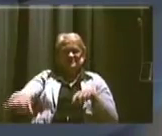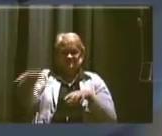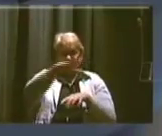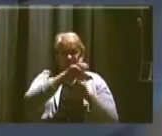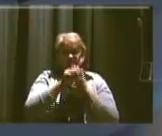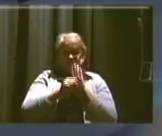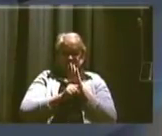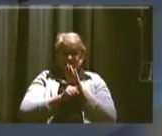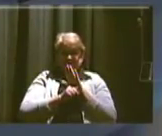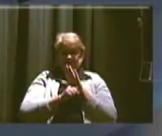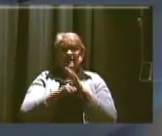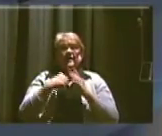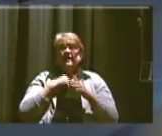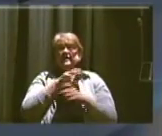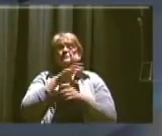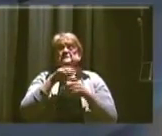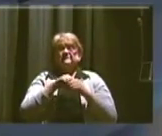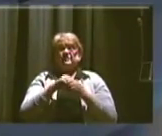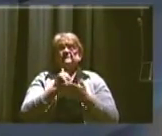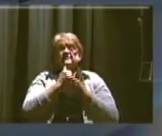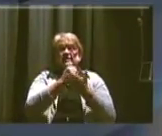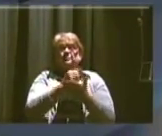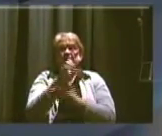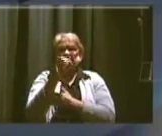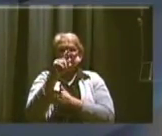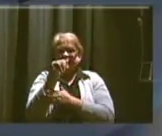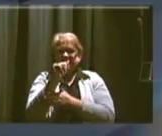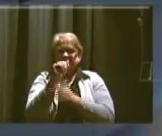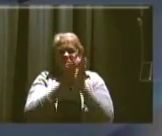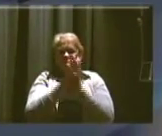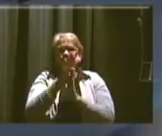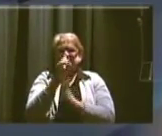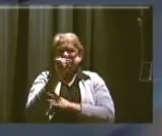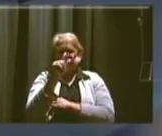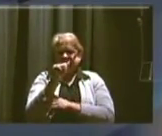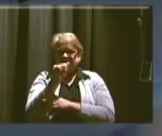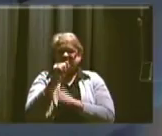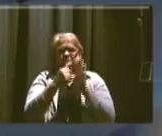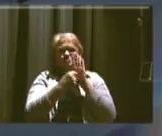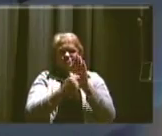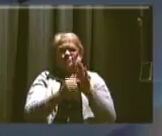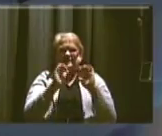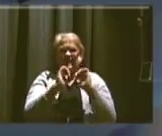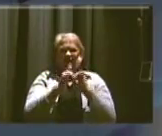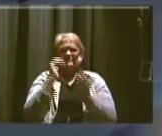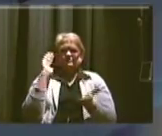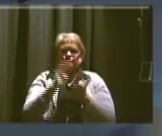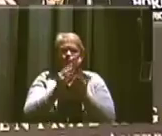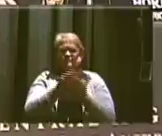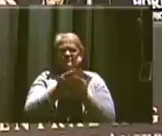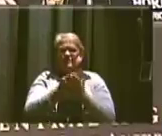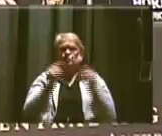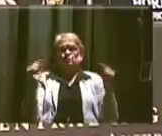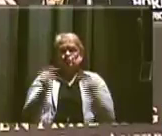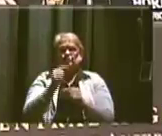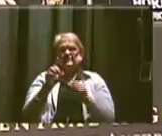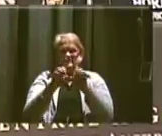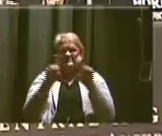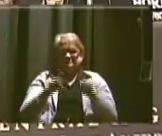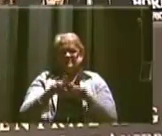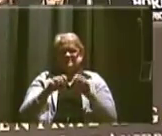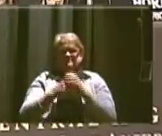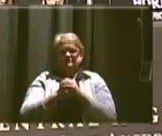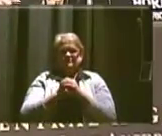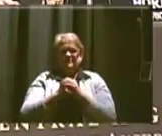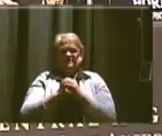data together for KDE to share with the legislators about how it was hurting districts. So we're ready to jump in the tussle